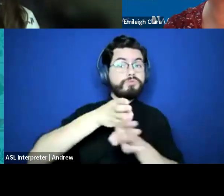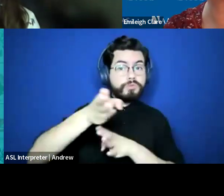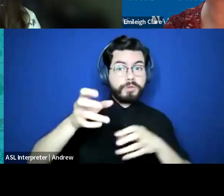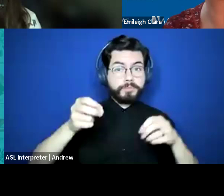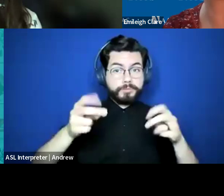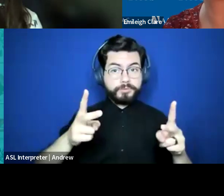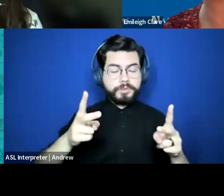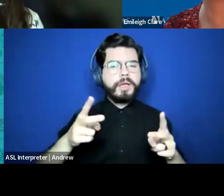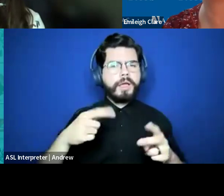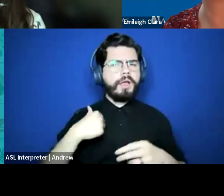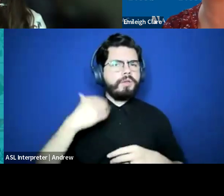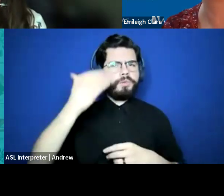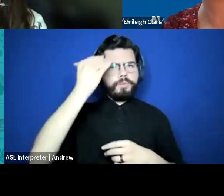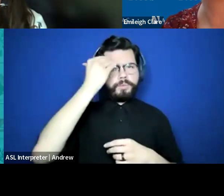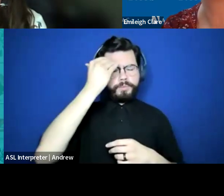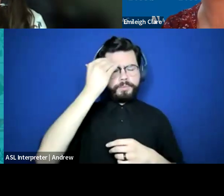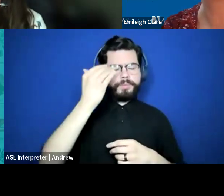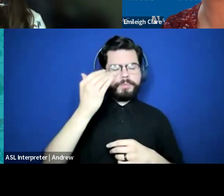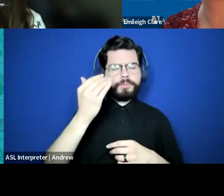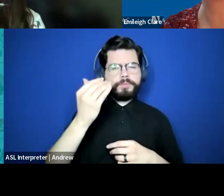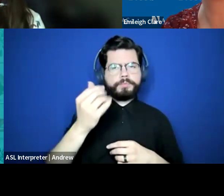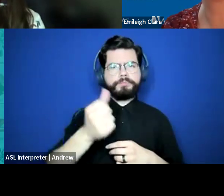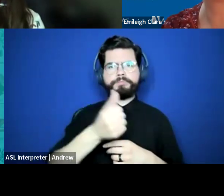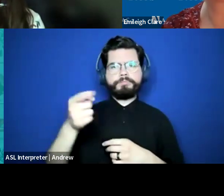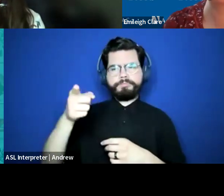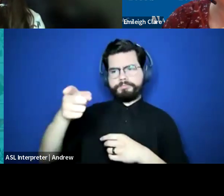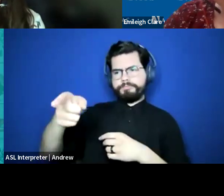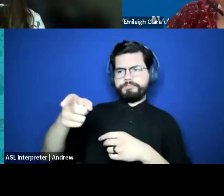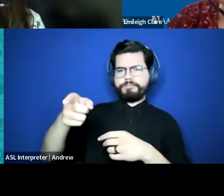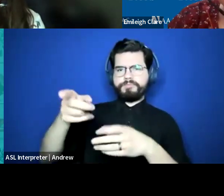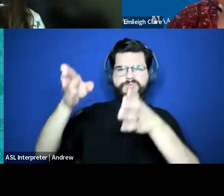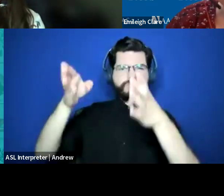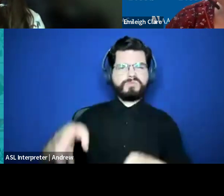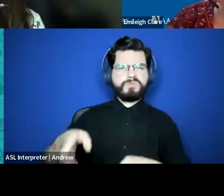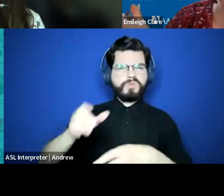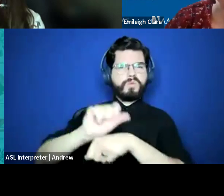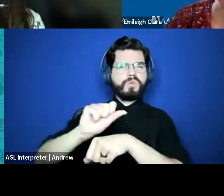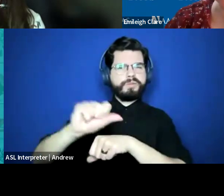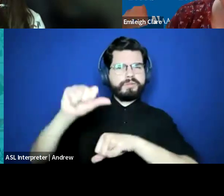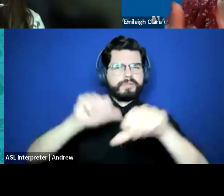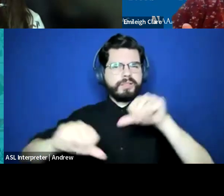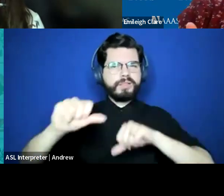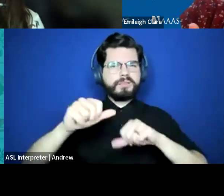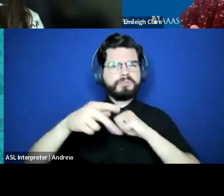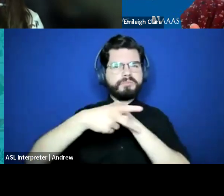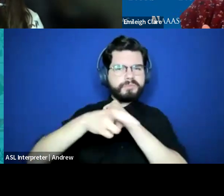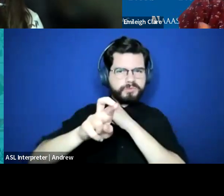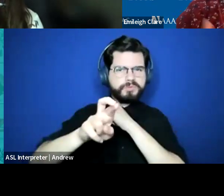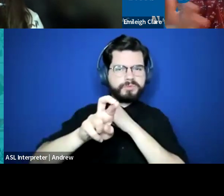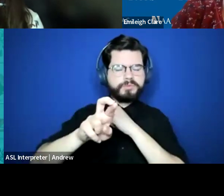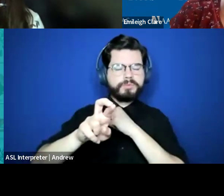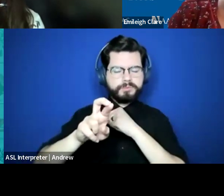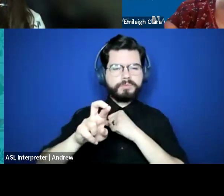somebody else who was working in like science related public relations and my network